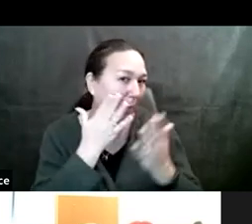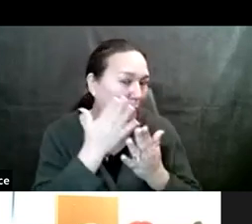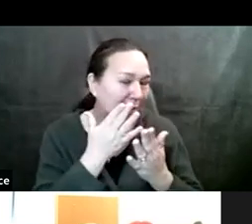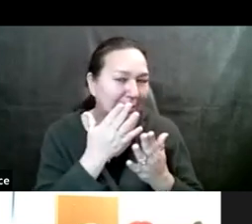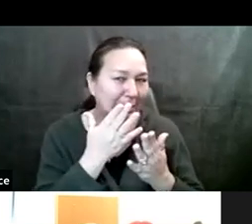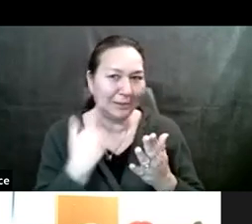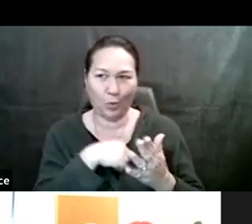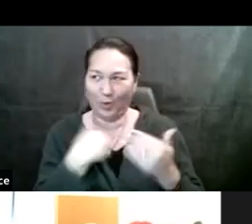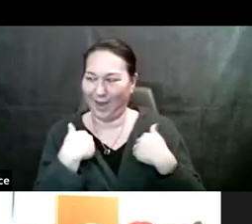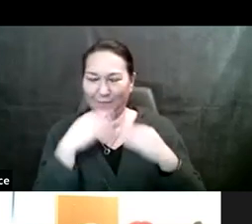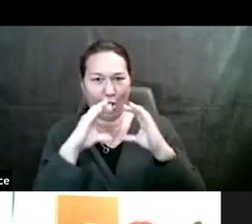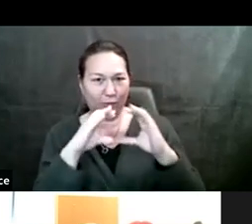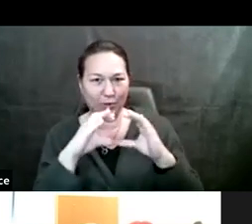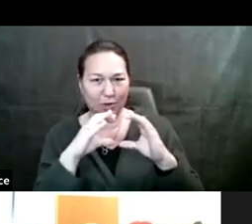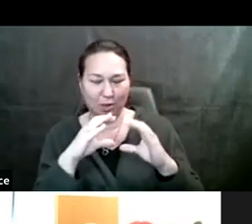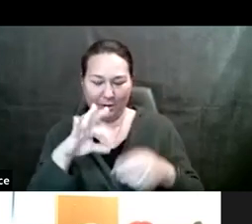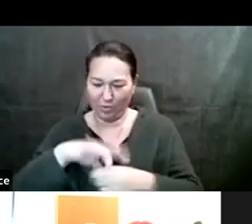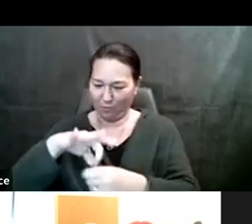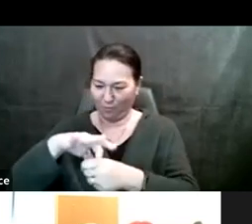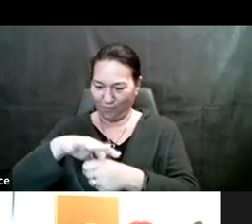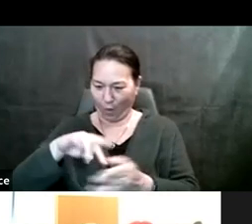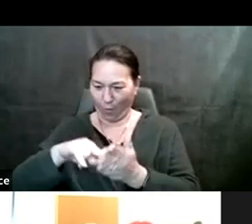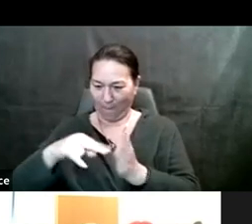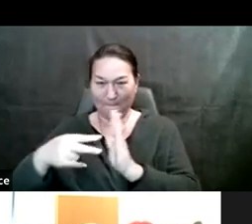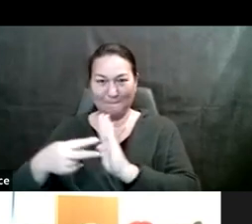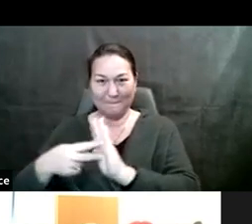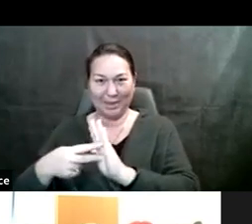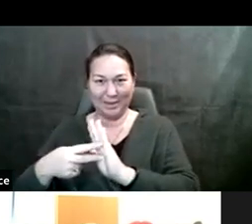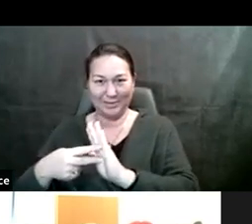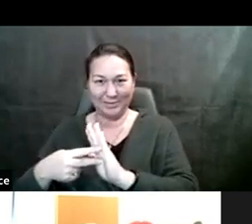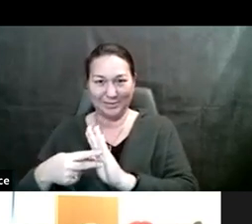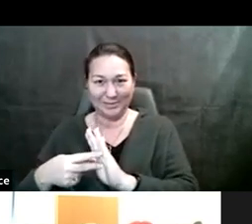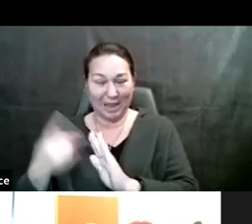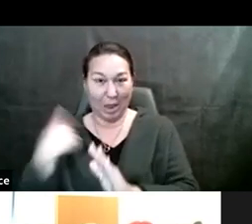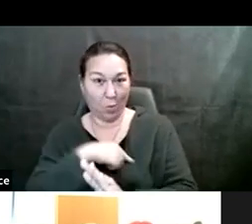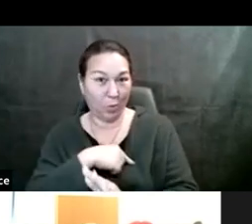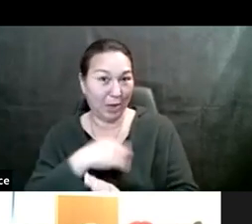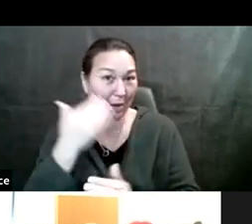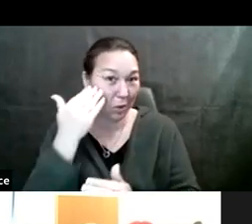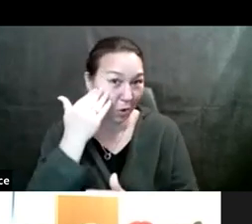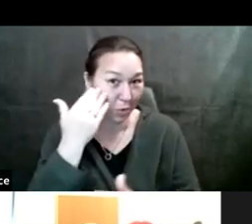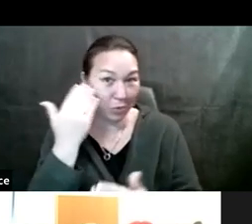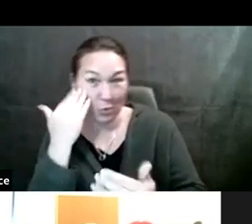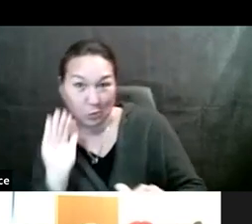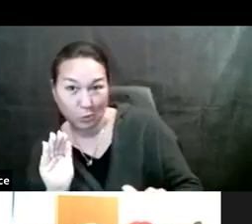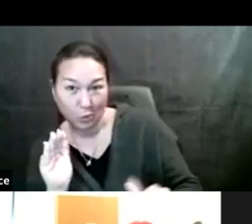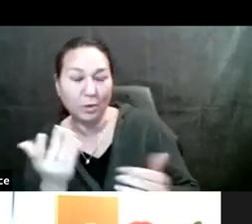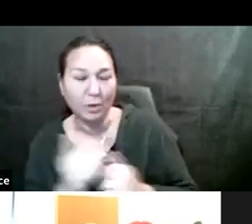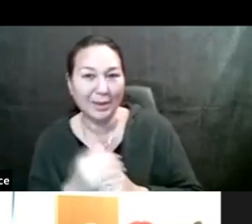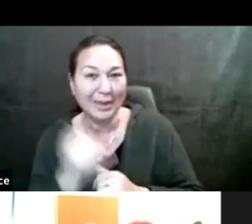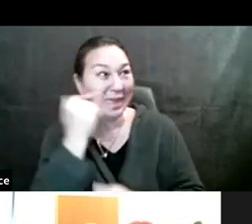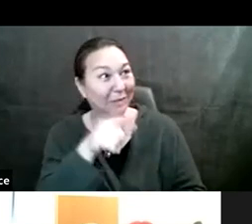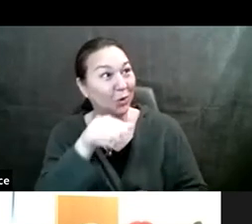having this conversation about like what our vote means and we don't know and we won't know and so it moves to the place of like you vote